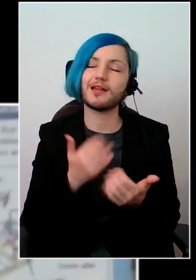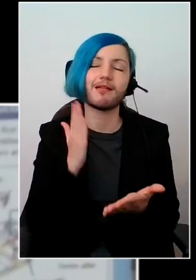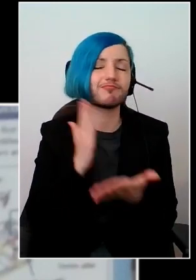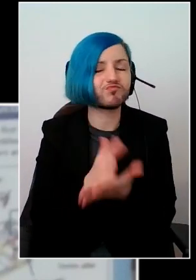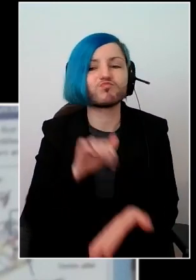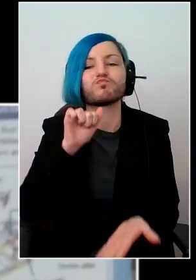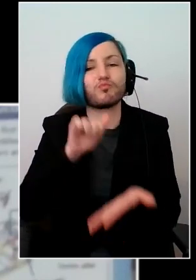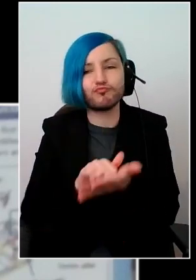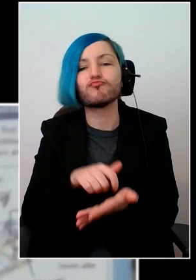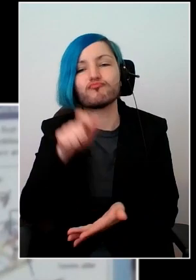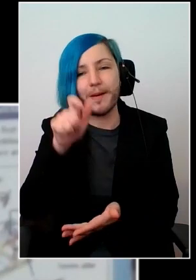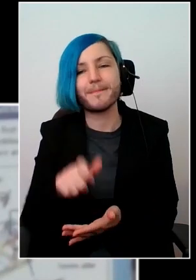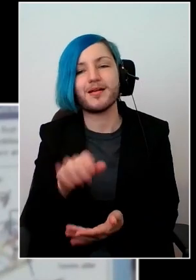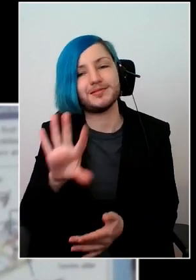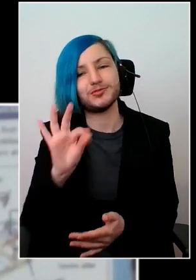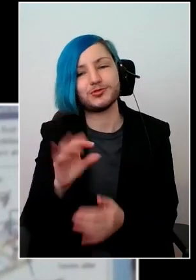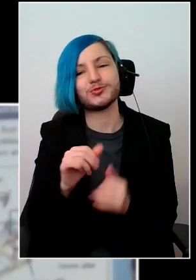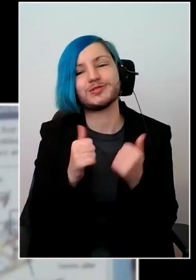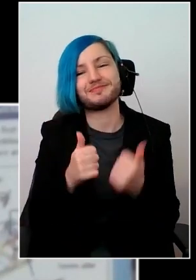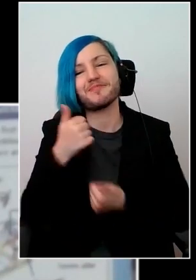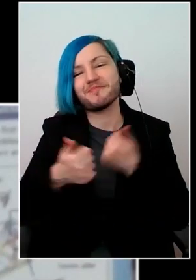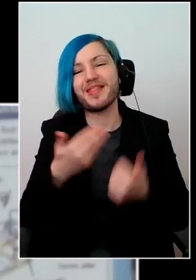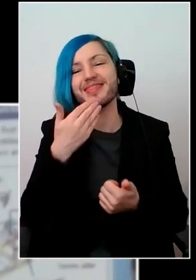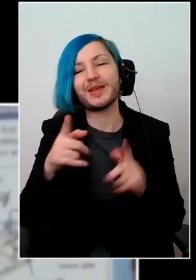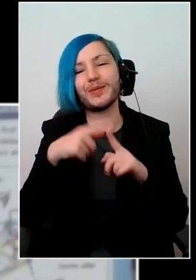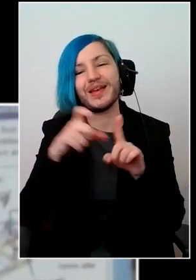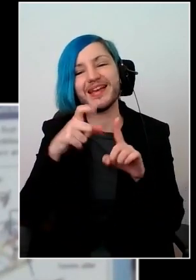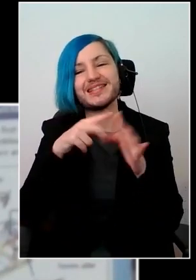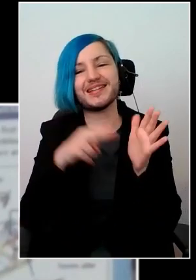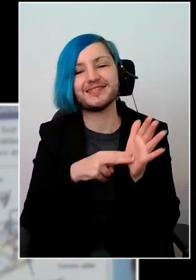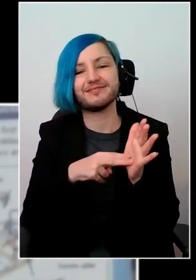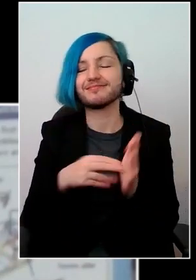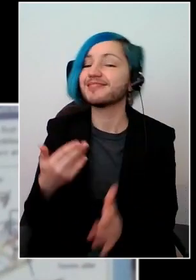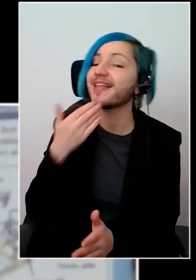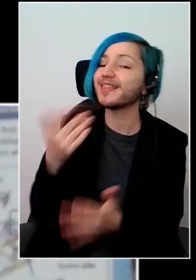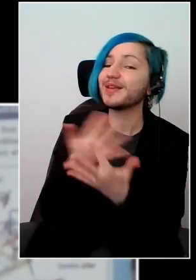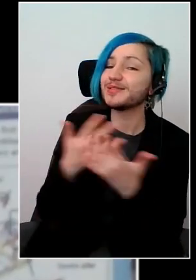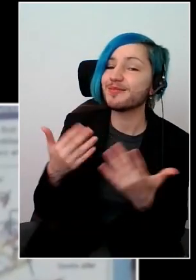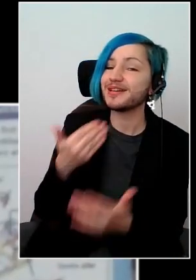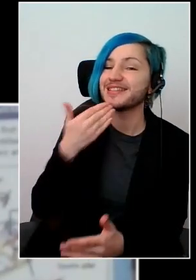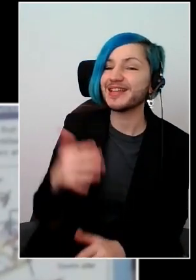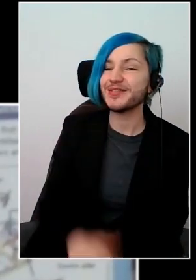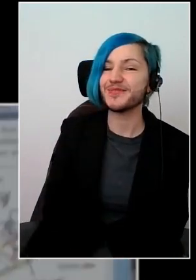it. Thanks very much, Eden. Thank you. Thank you so much. Thanks.